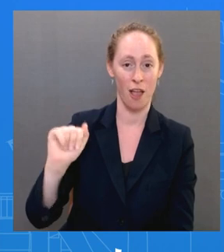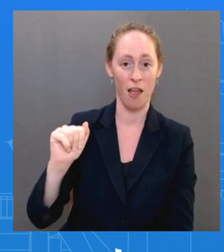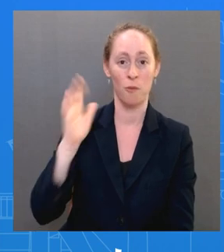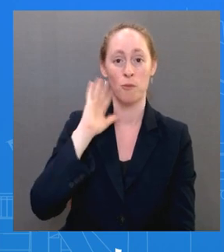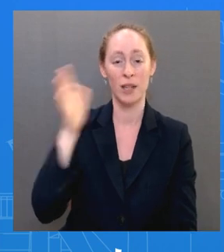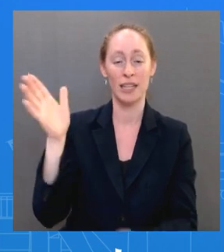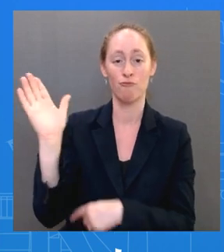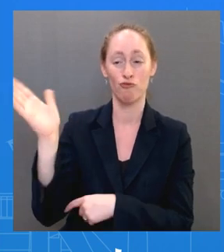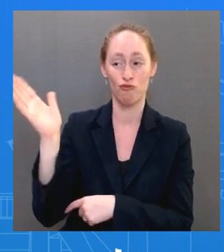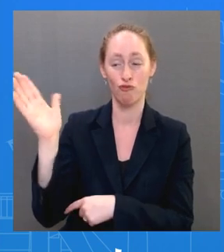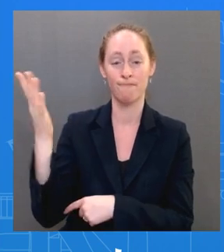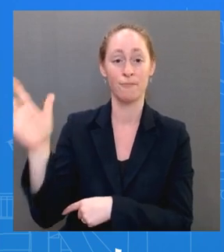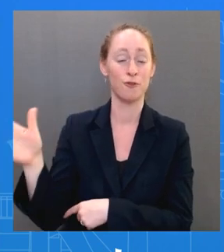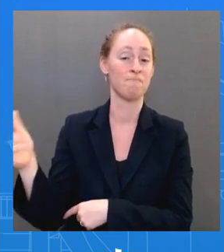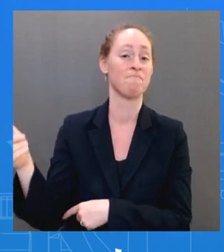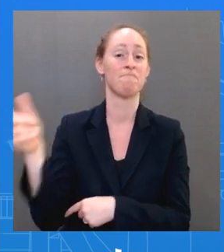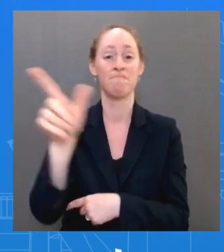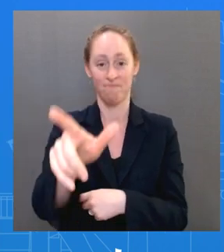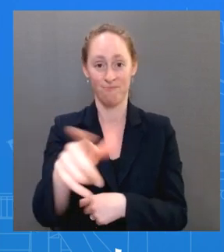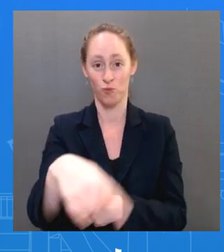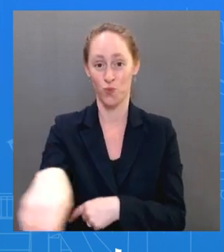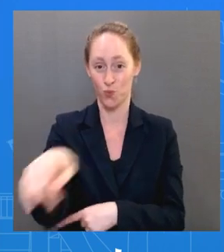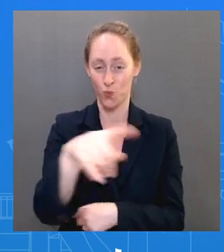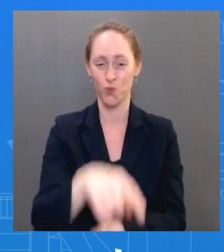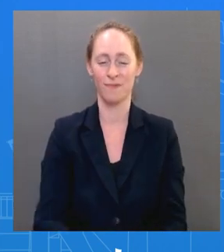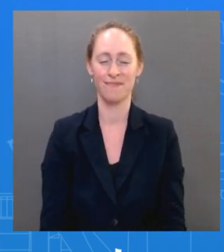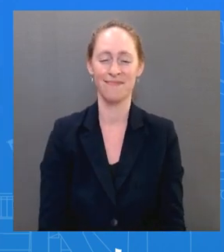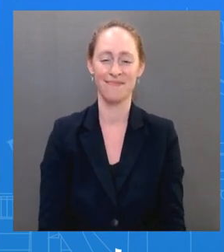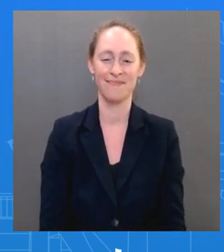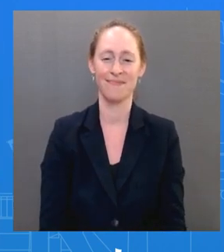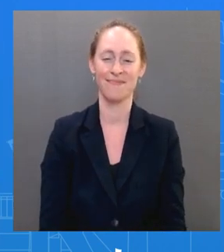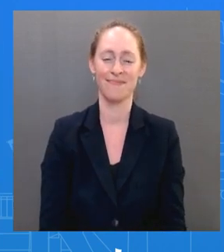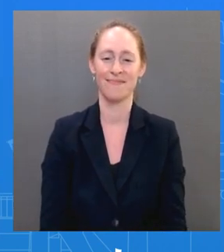to share. Right. Good afternoon, everybody. I'm going to make a few remarks, some things